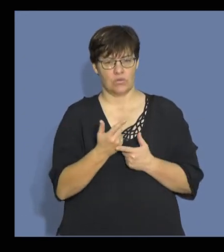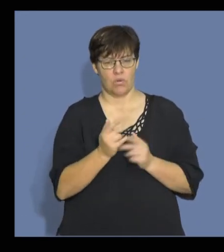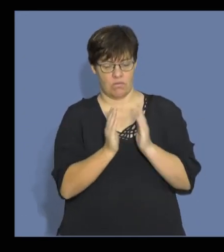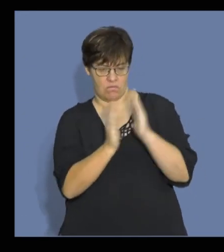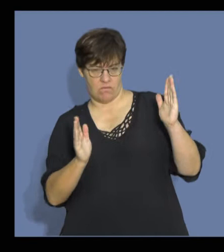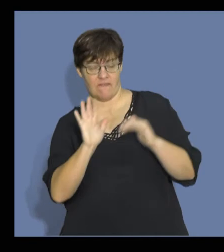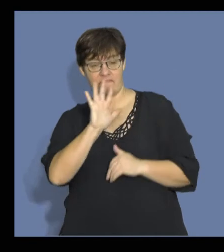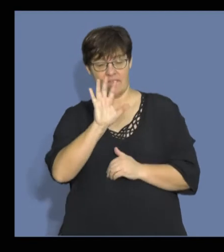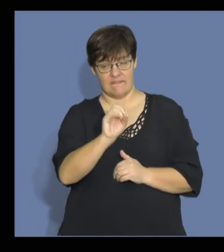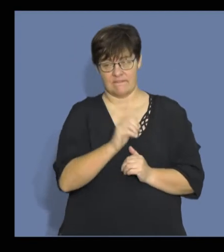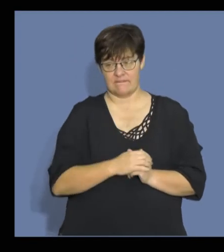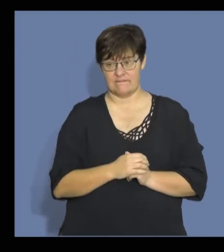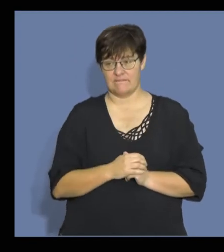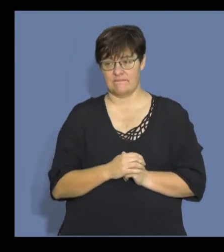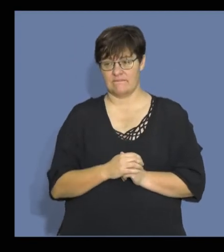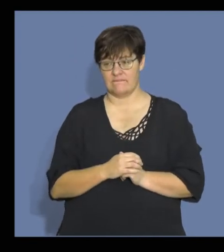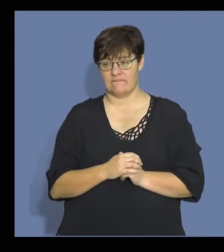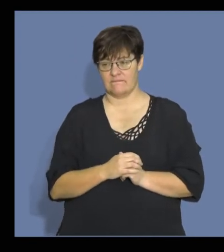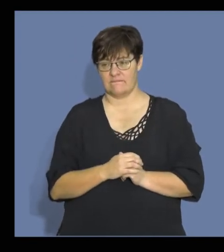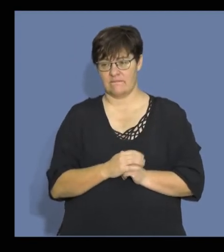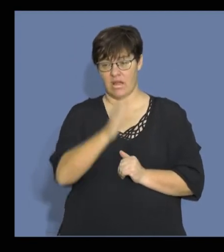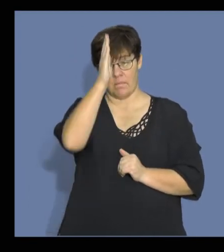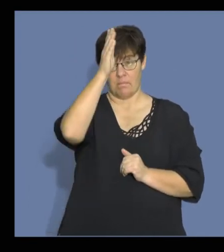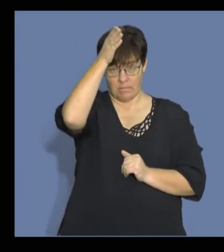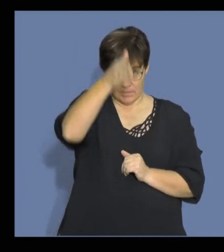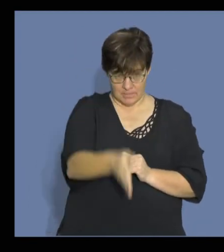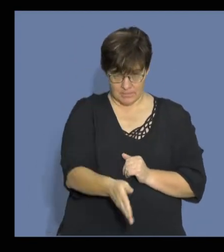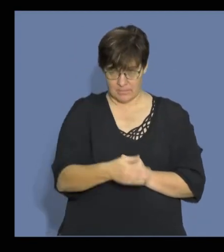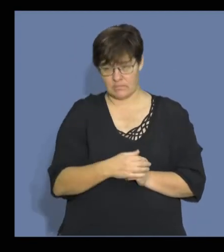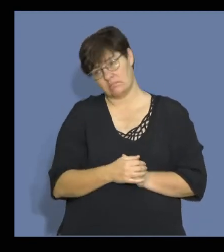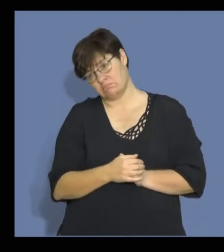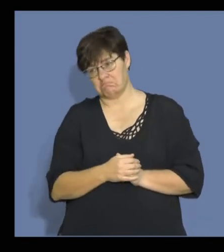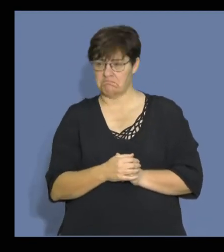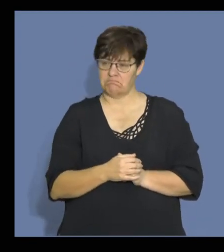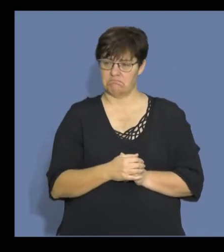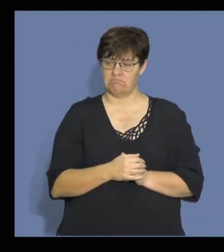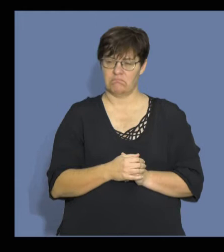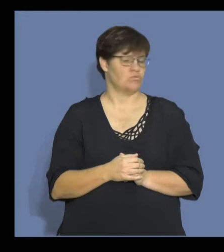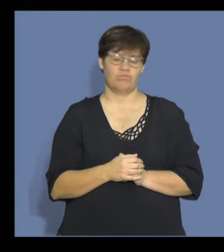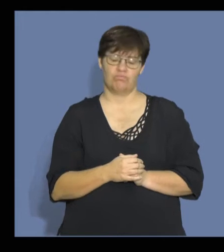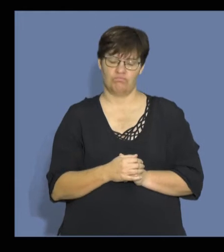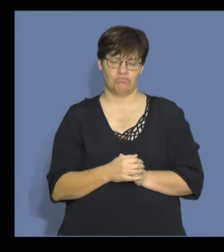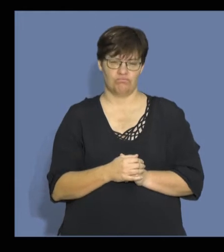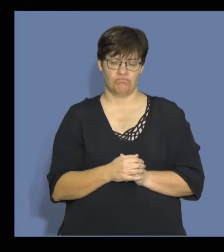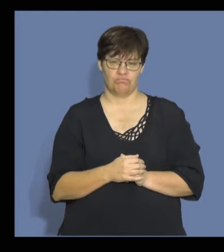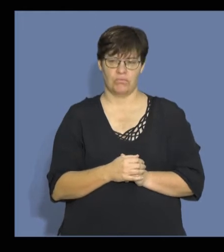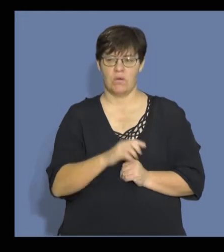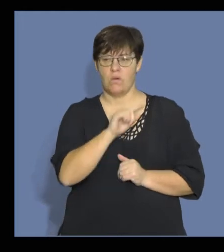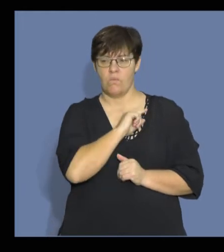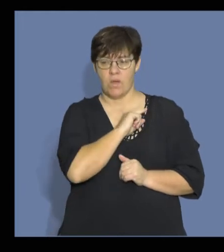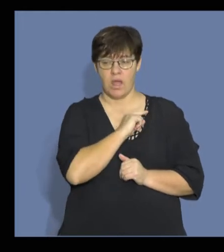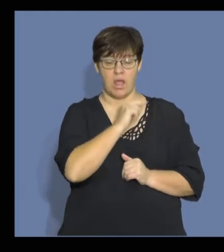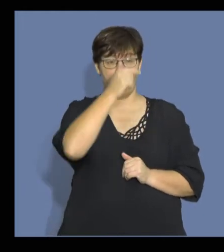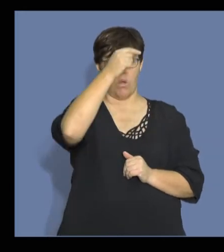distance is 5. All right, is it directly straight up? Well, no,